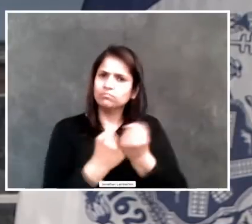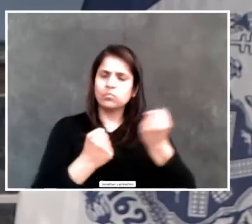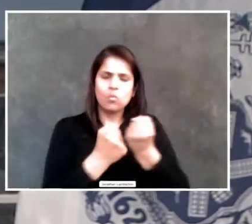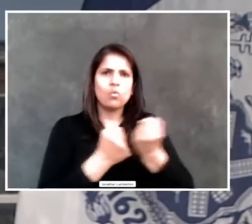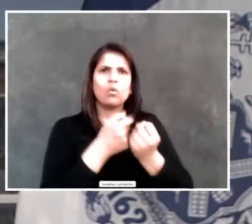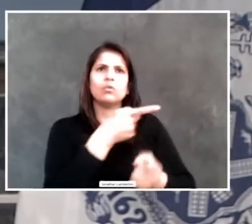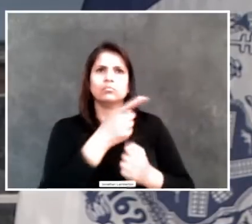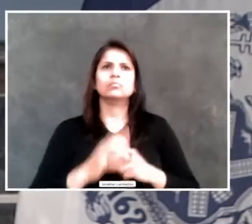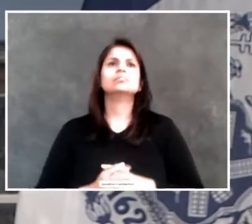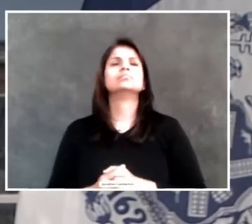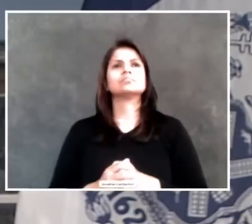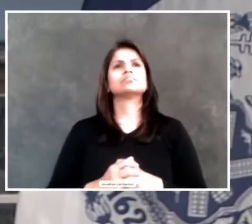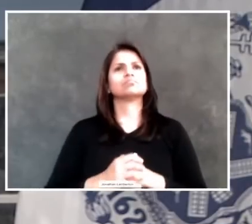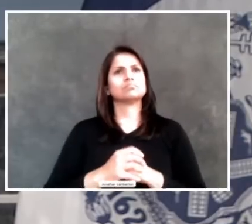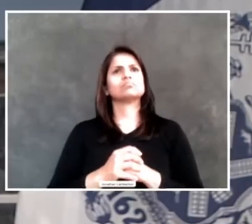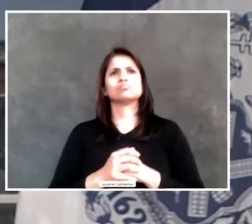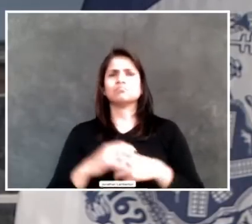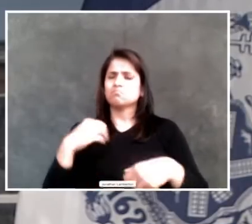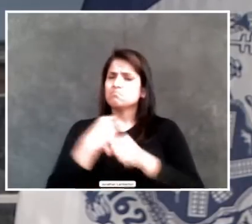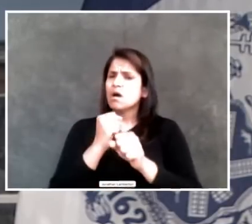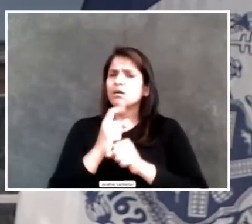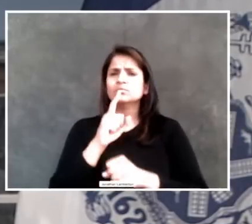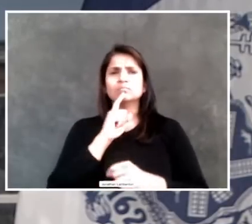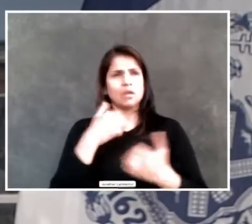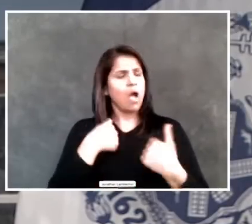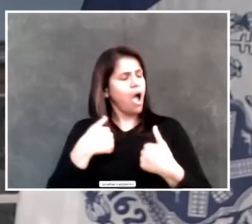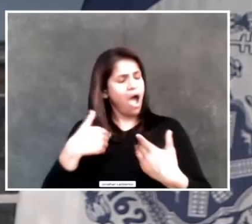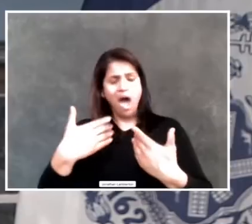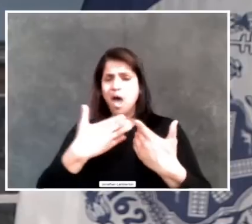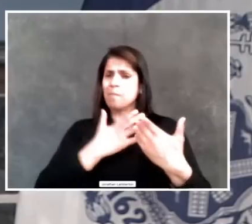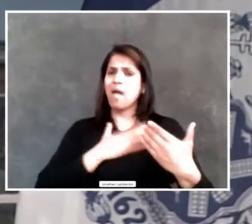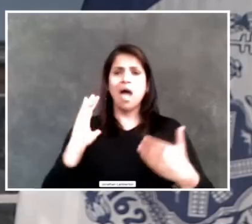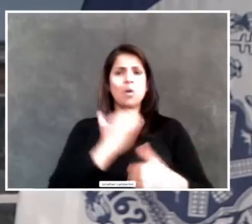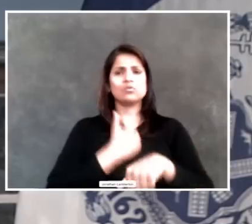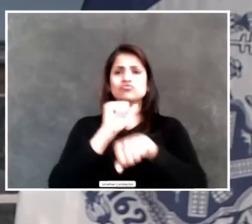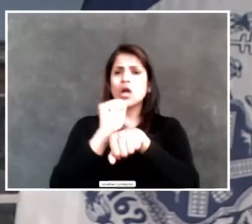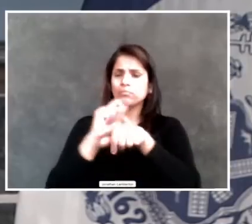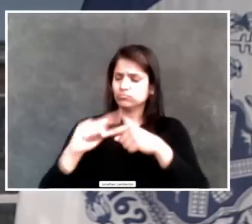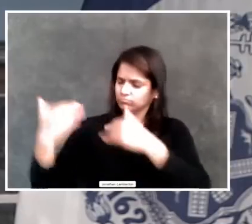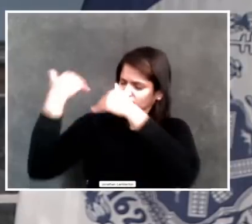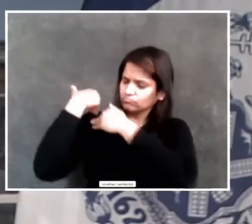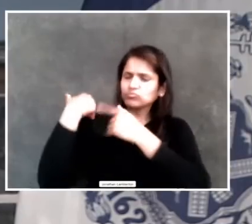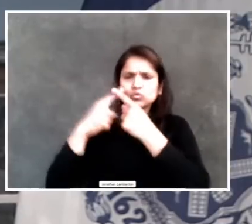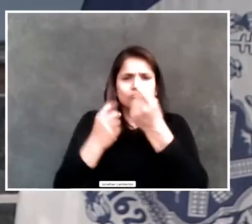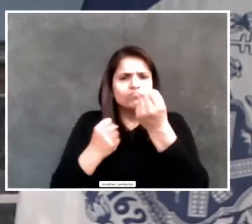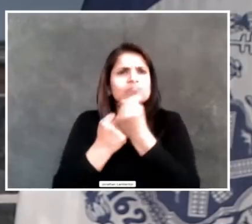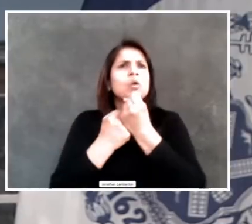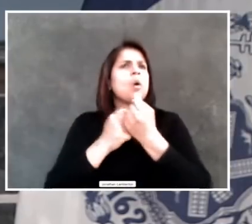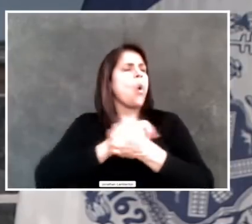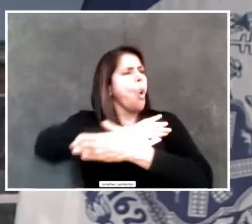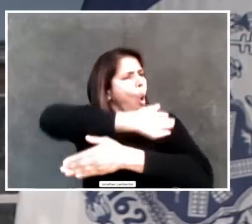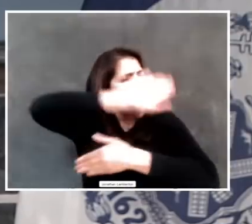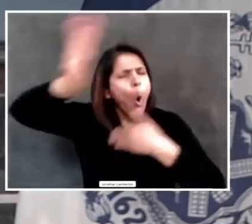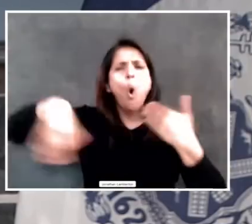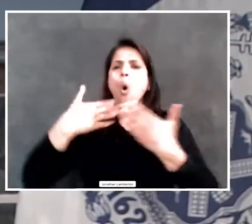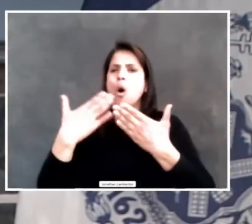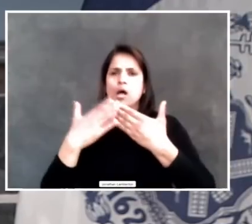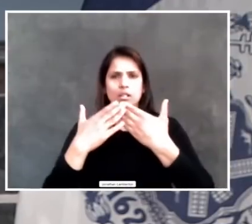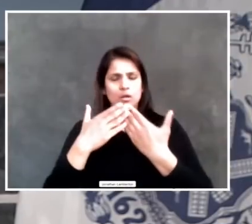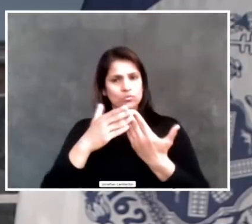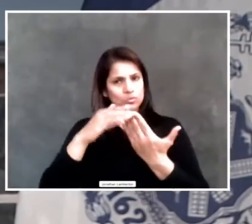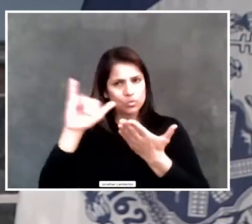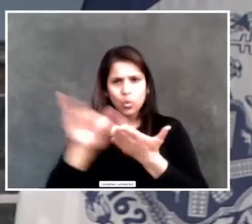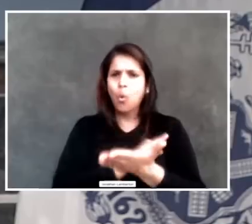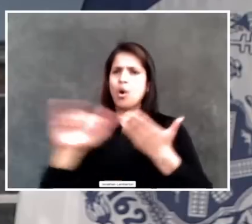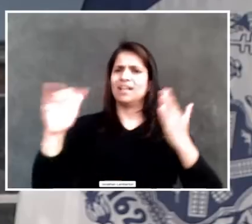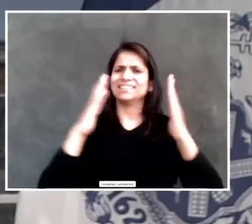Island. Everything we're doing is for Staten Island, like all of the 5 boroughs. So the question of the military